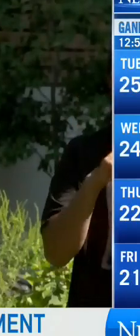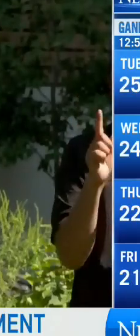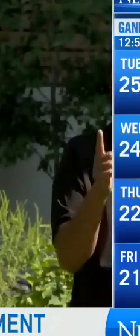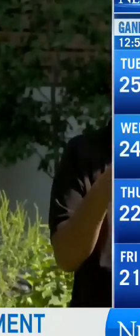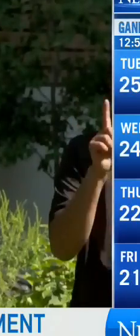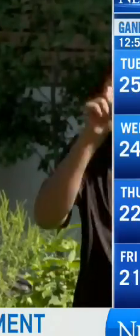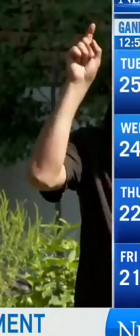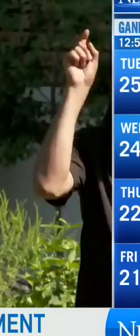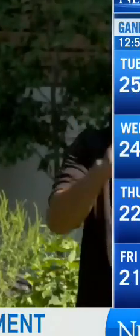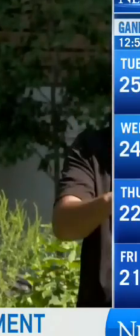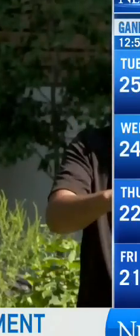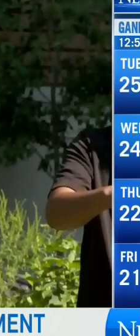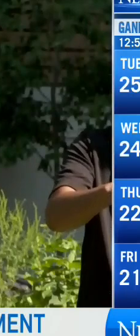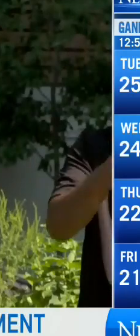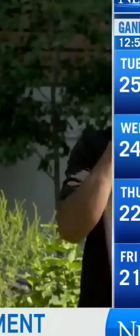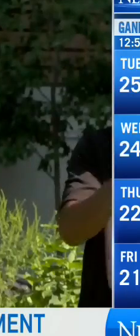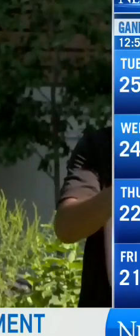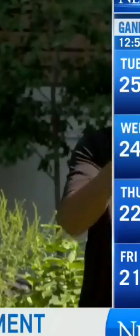and